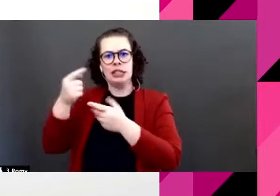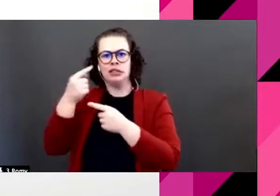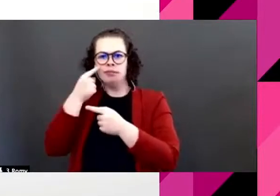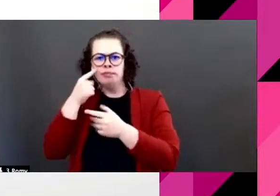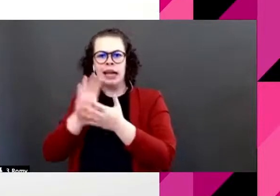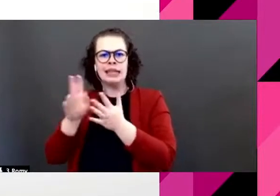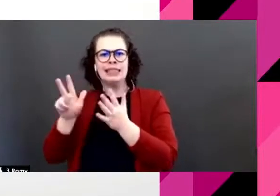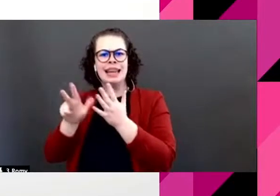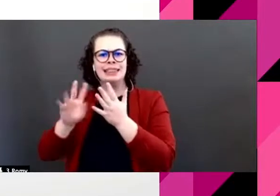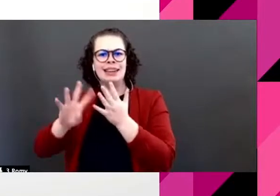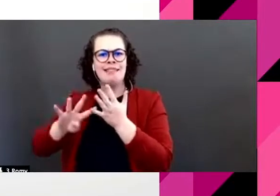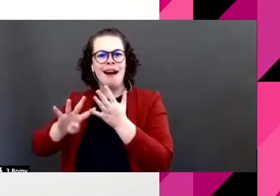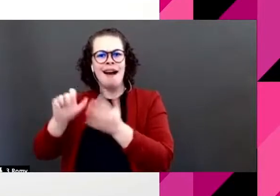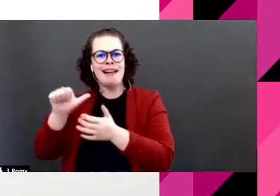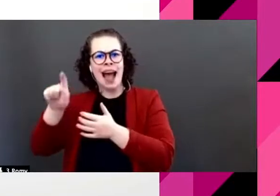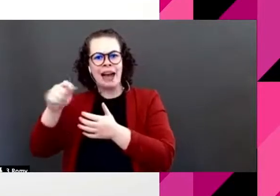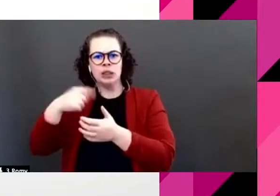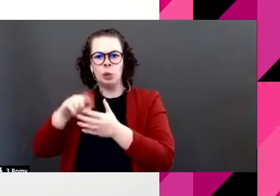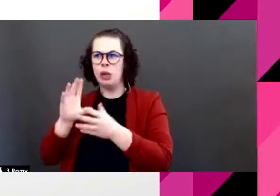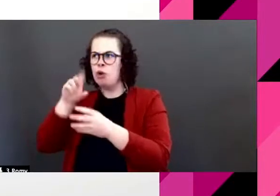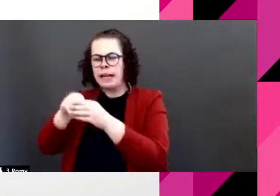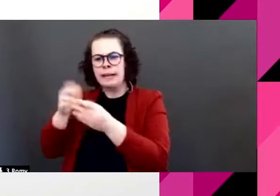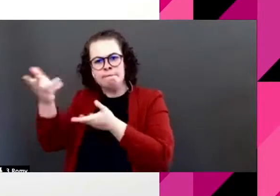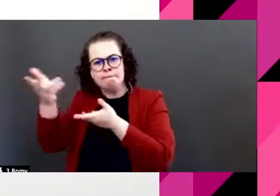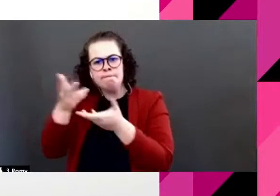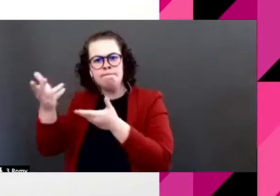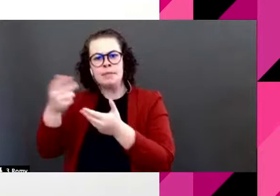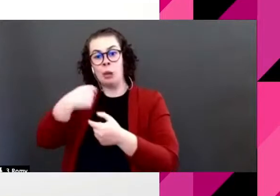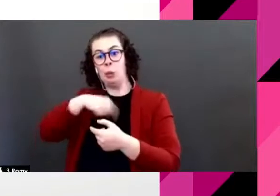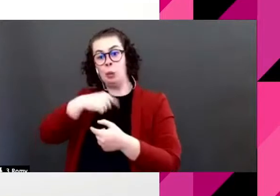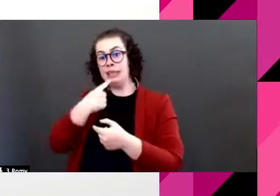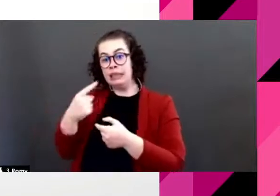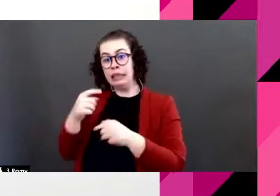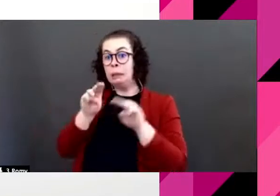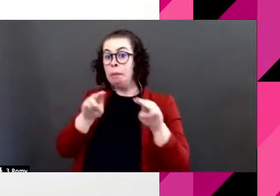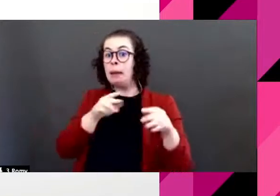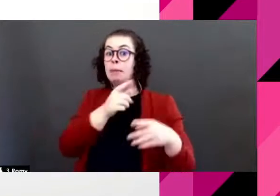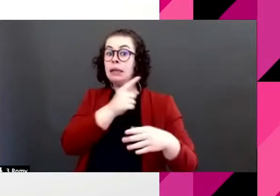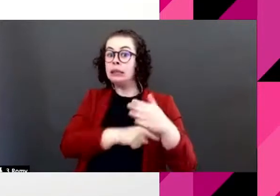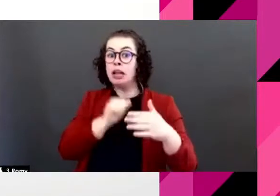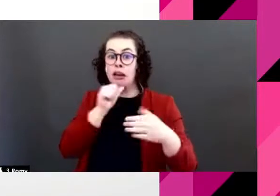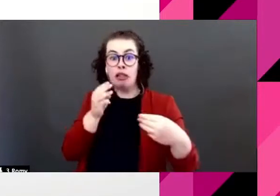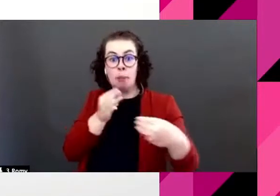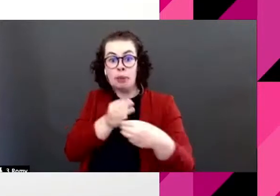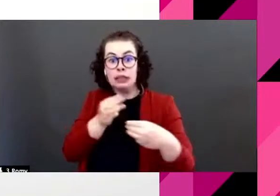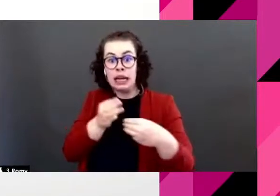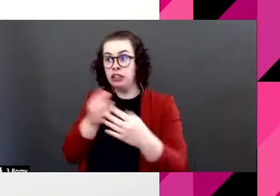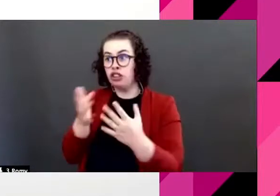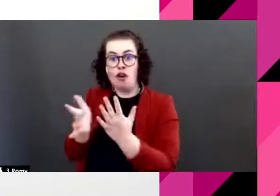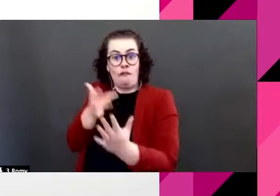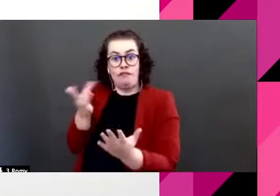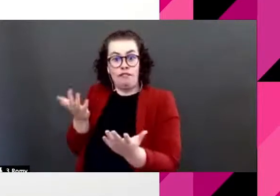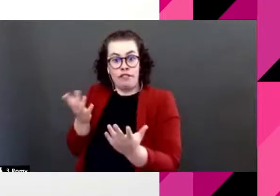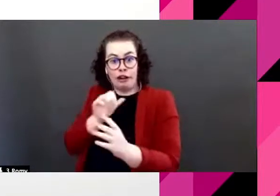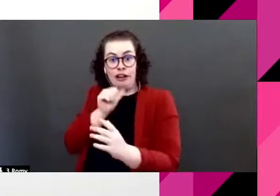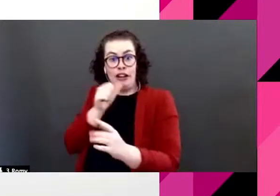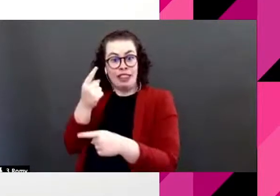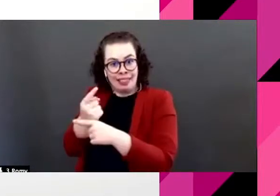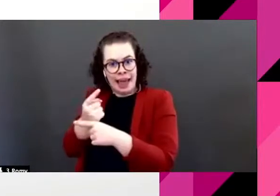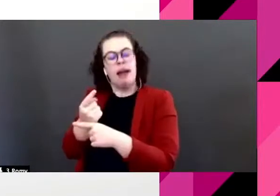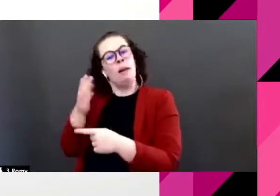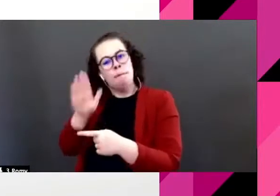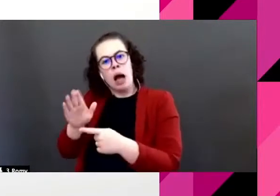Act, advising that the absence of protections for persons with disabilities in the current legislation be